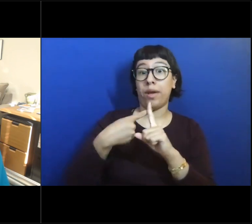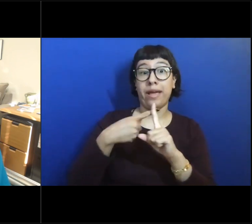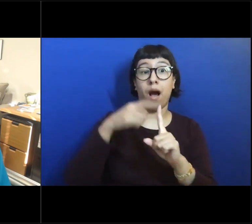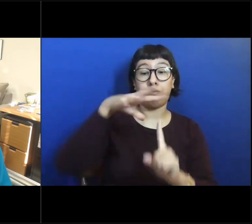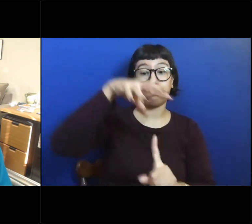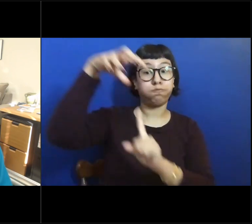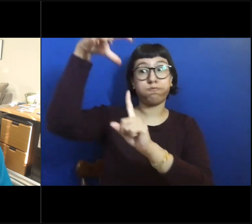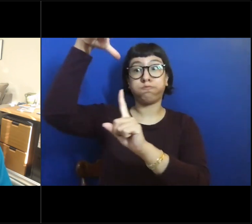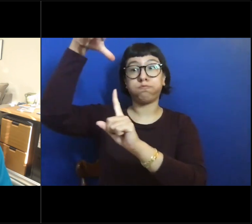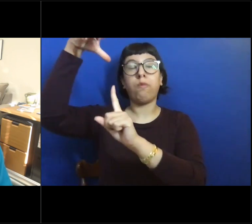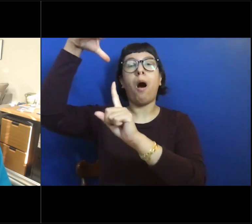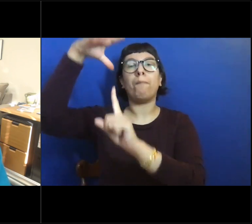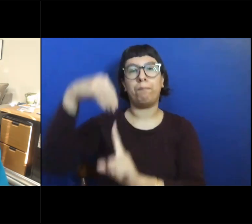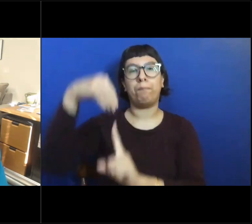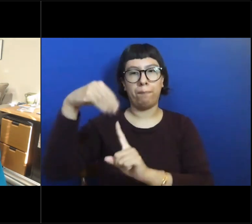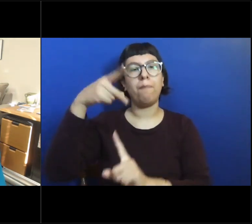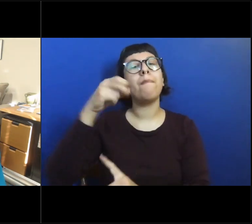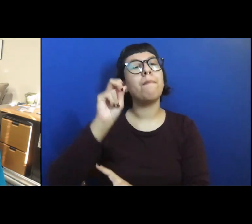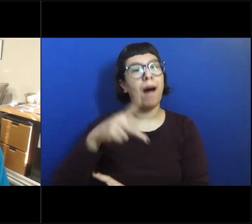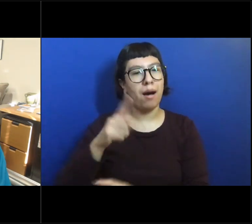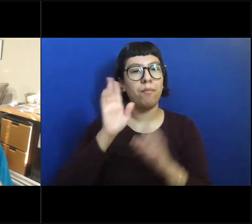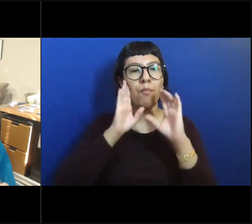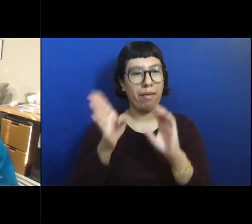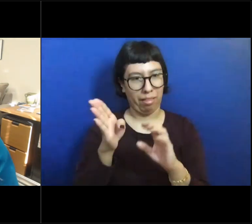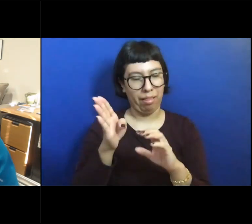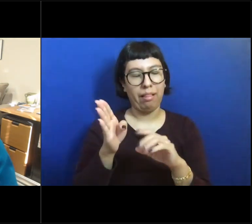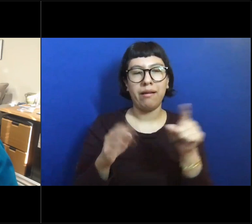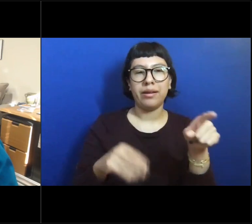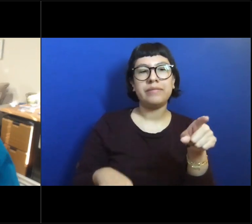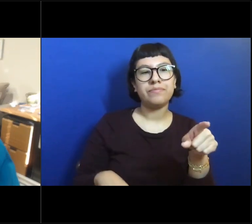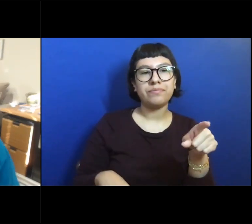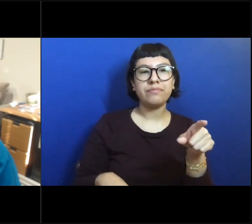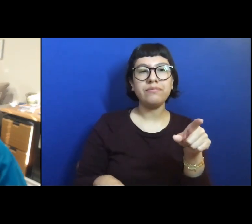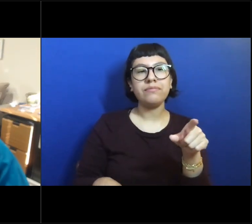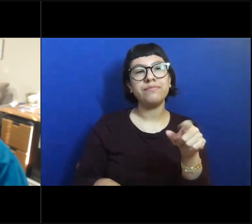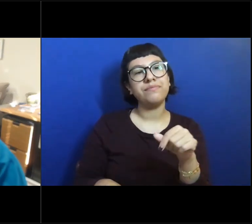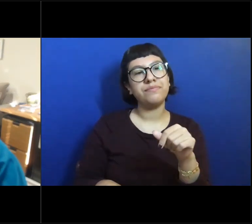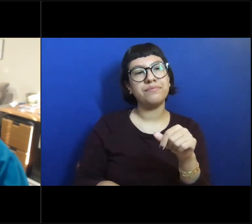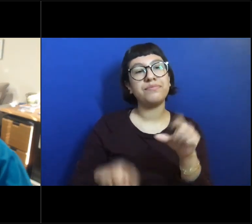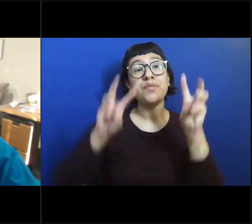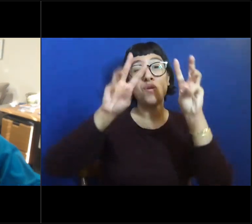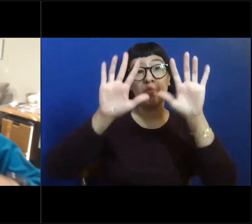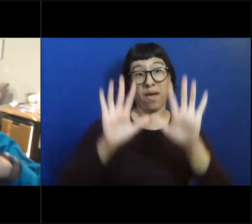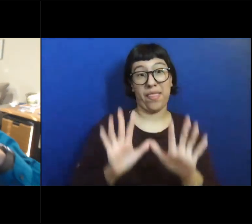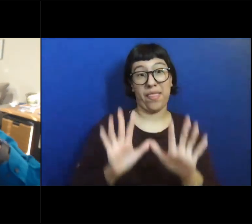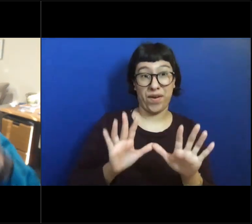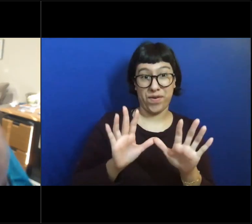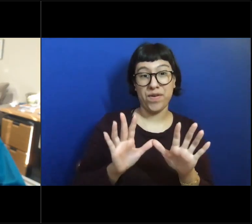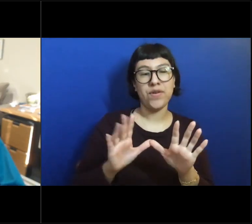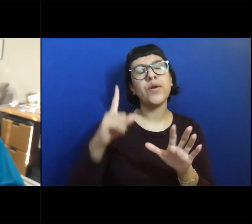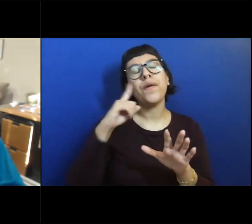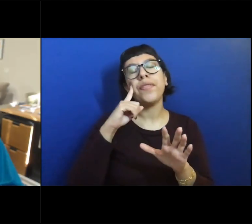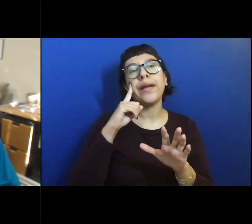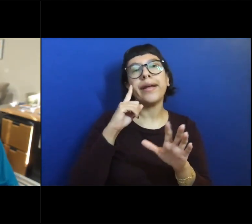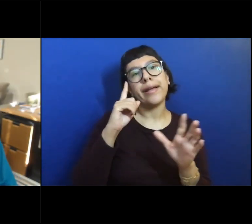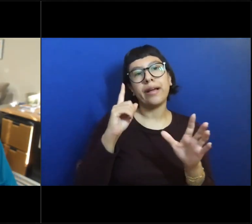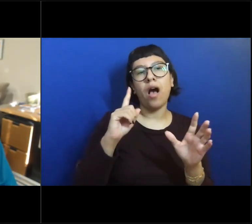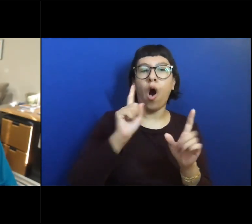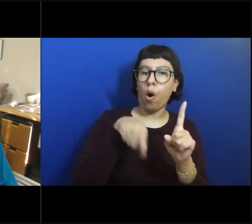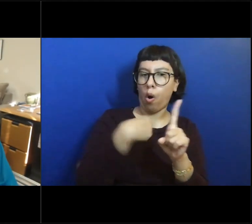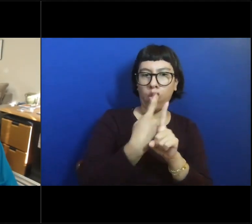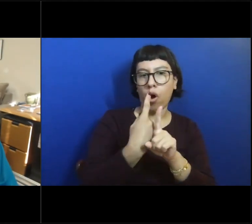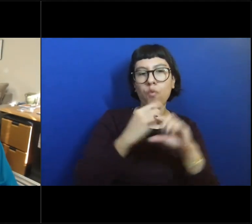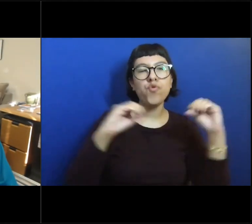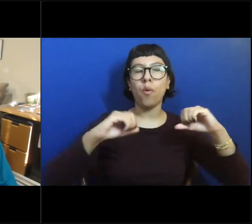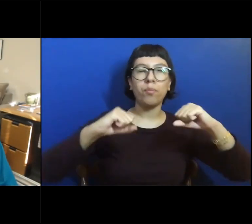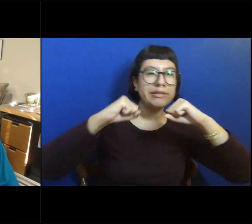we'll talk about that. These weather instruments, you know, they're actually inside the styrofoam case. And so, you know, they're